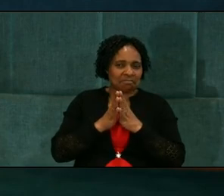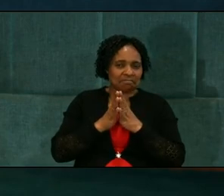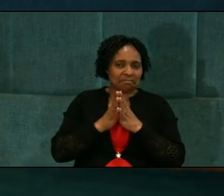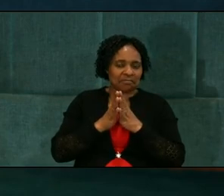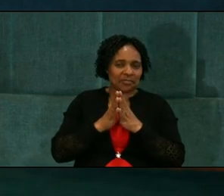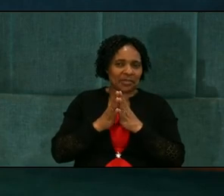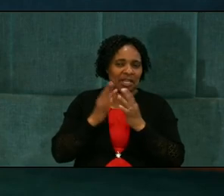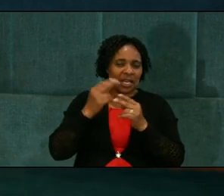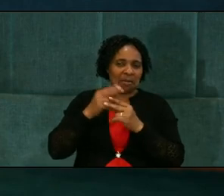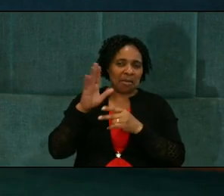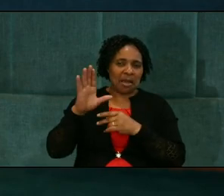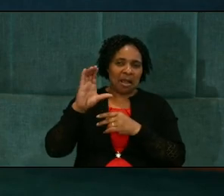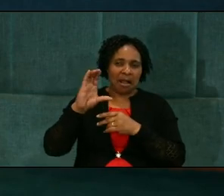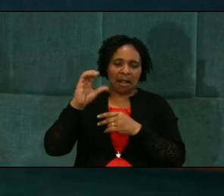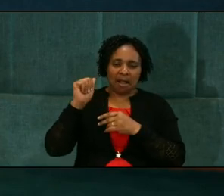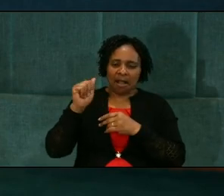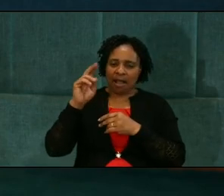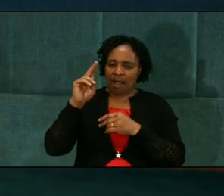Academy.